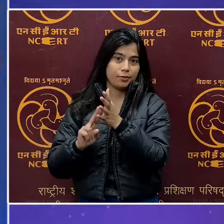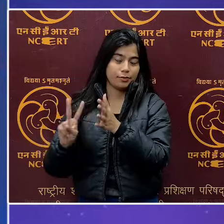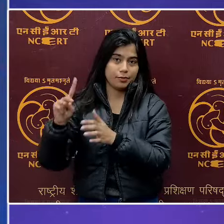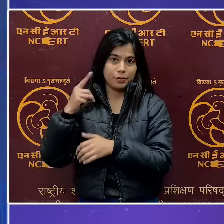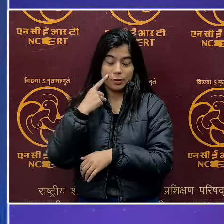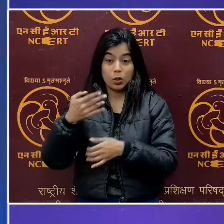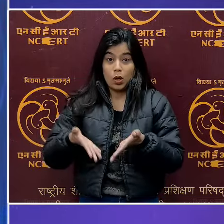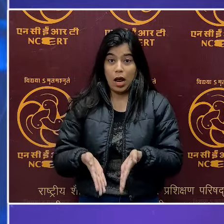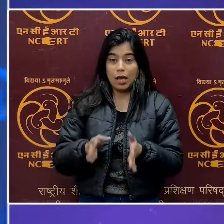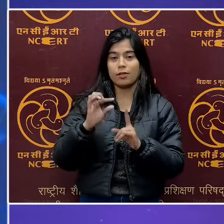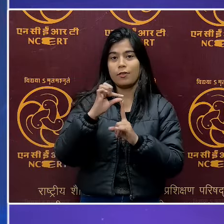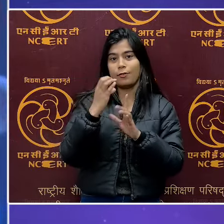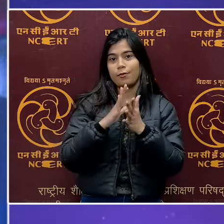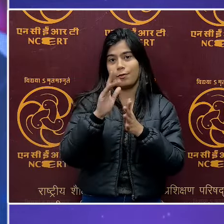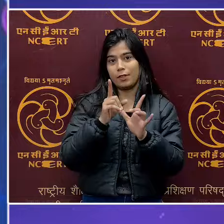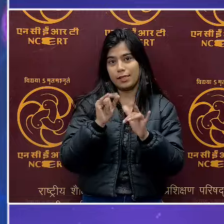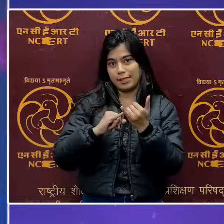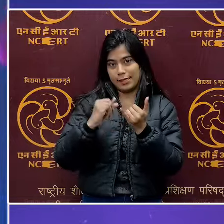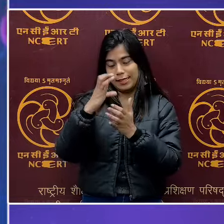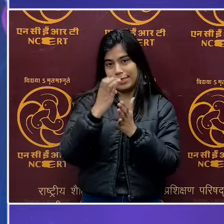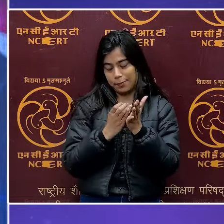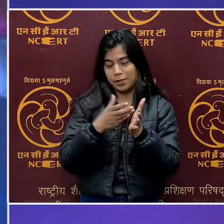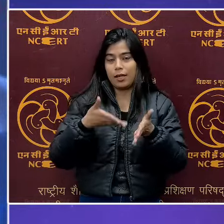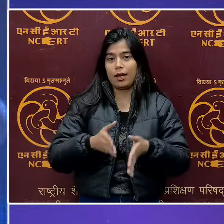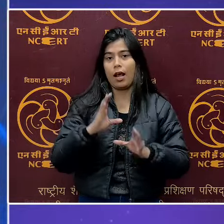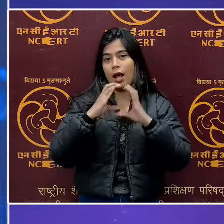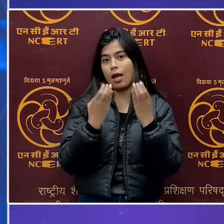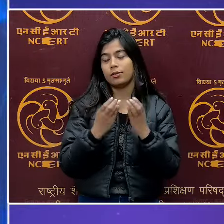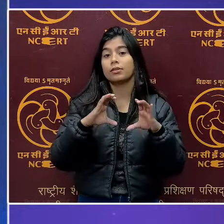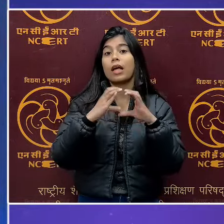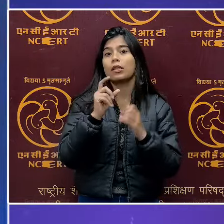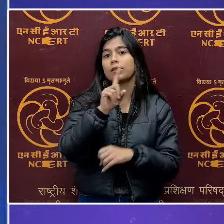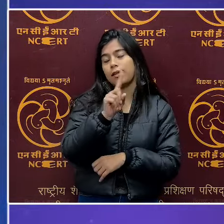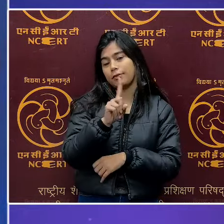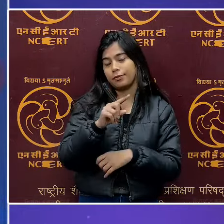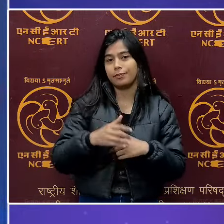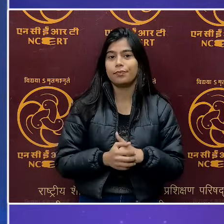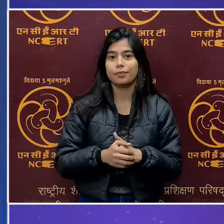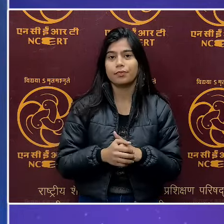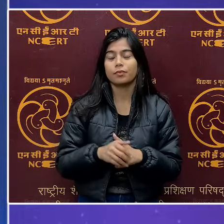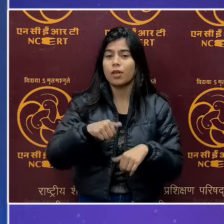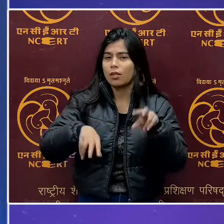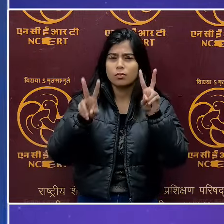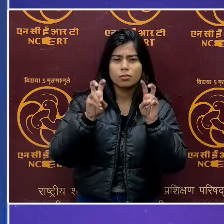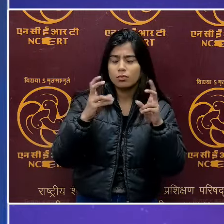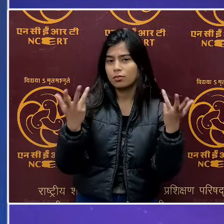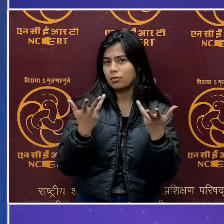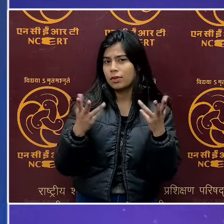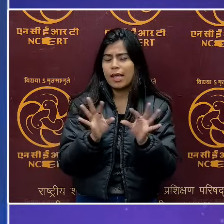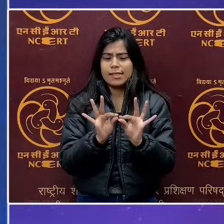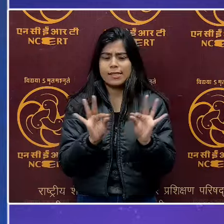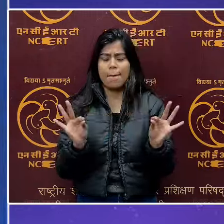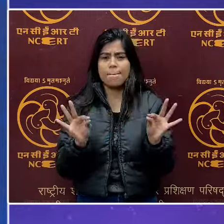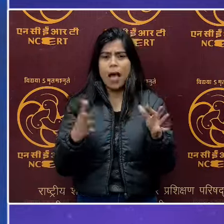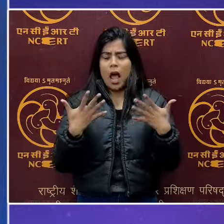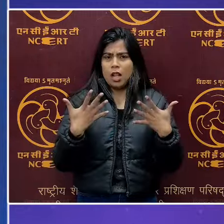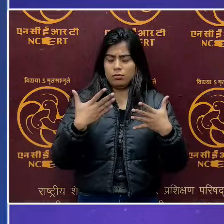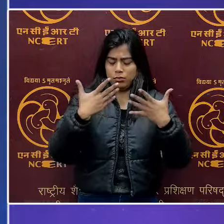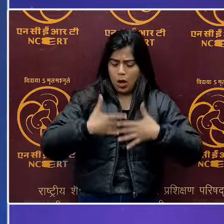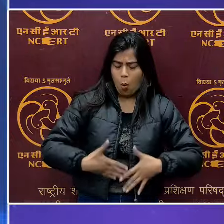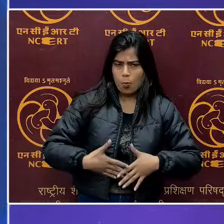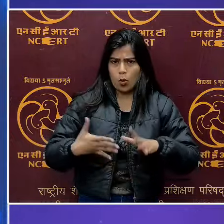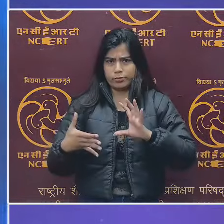physics class for all the students starting in class 11th. And the topic that we are taking up today is simple harmonic motion, and